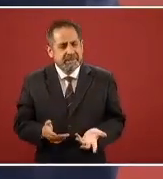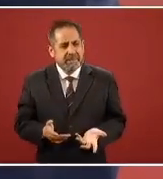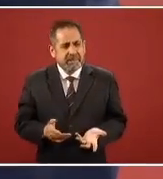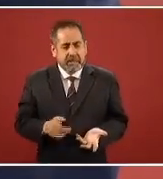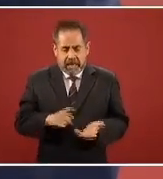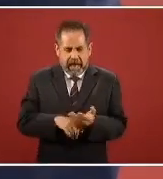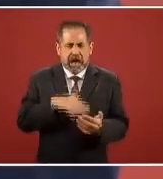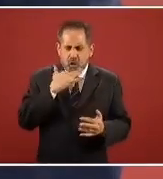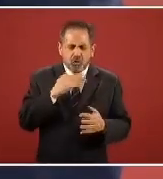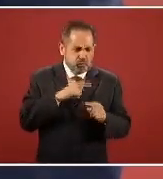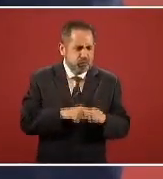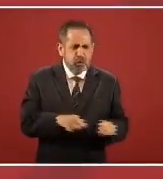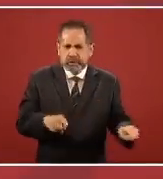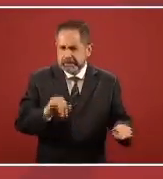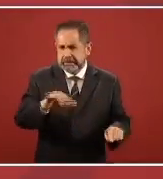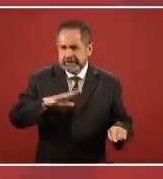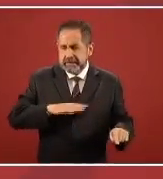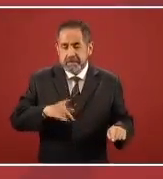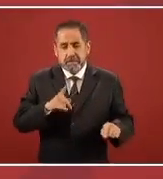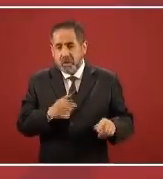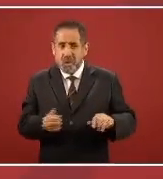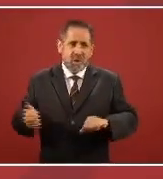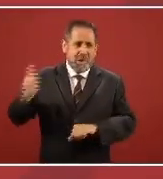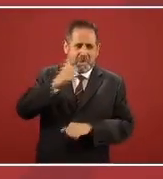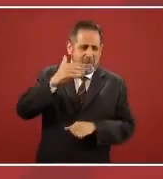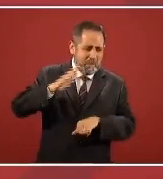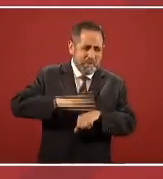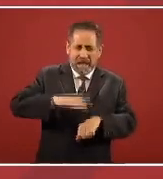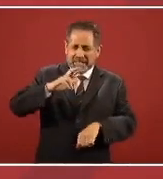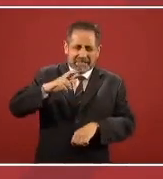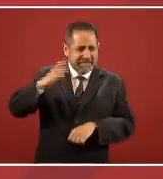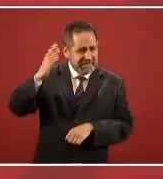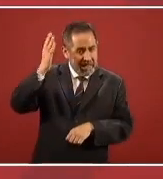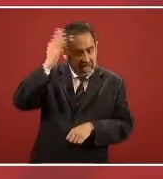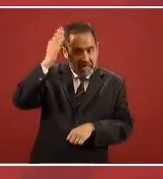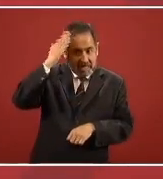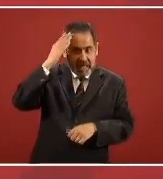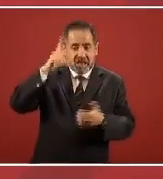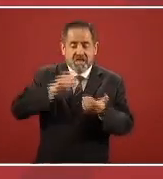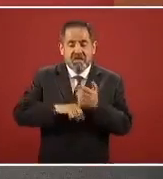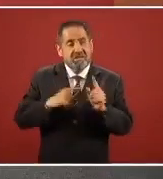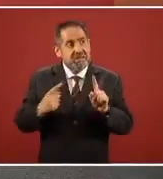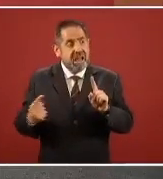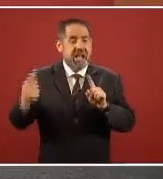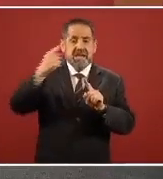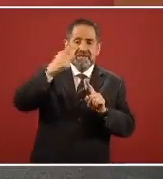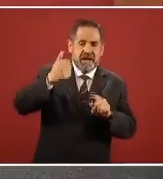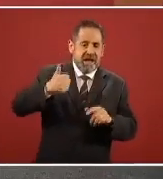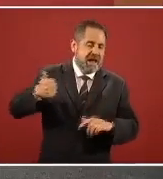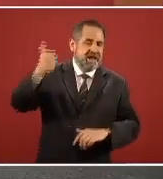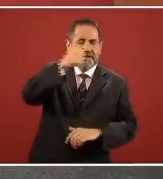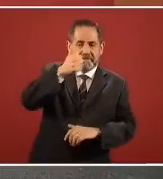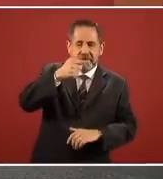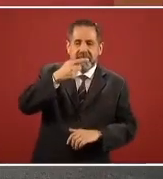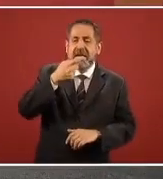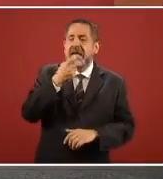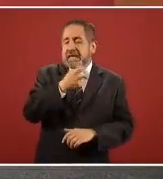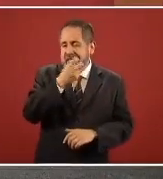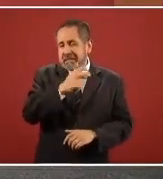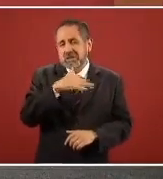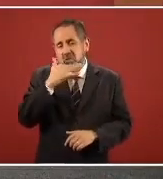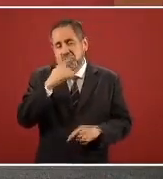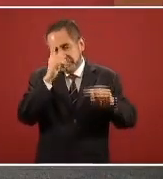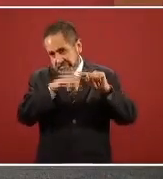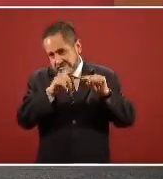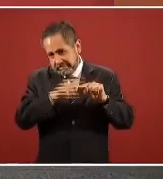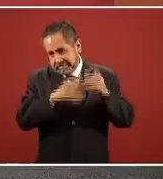corrupción abajo, desde luego. Yes, pero there is corruption on the bottom, but the major corruption es la que se da arriba. Is the one on top. Siempre lo he dicho.